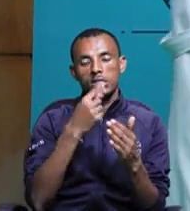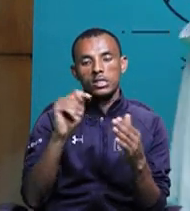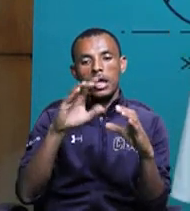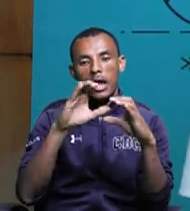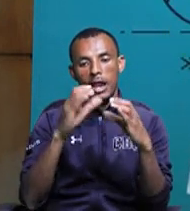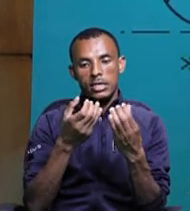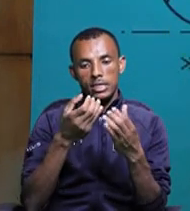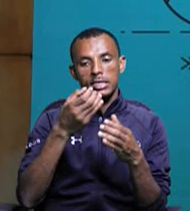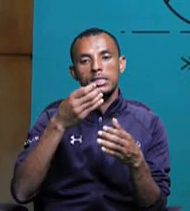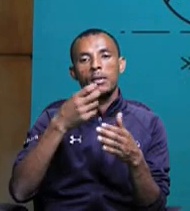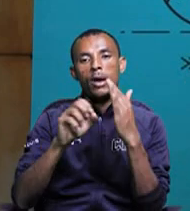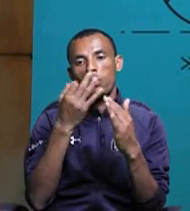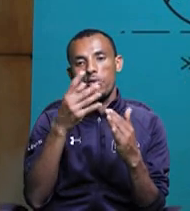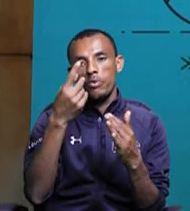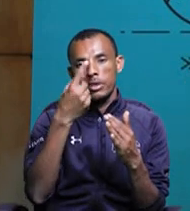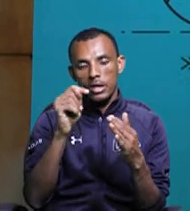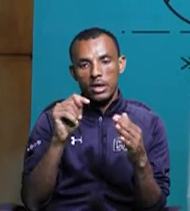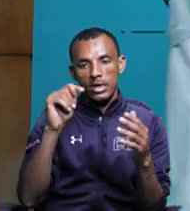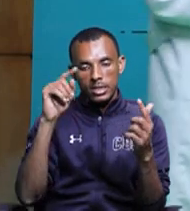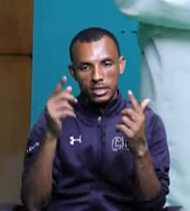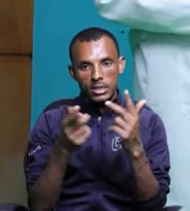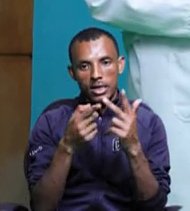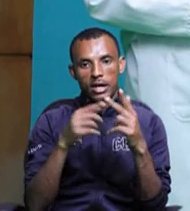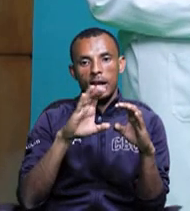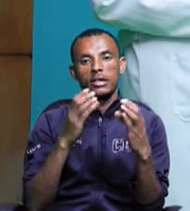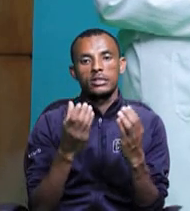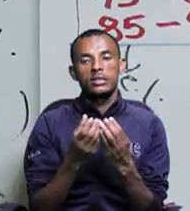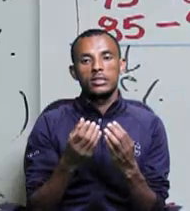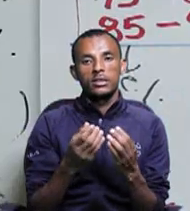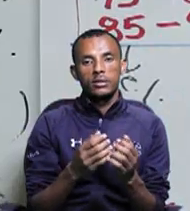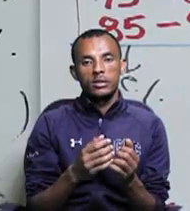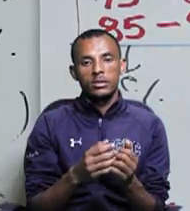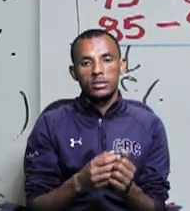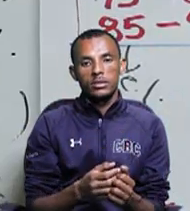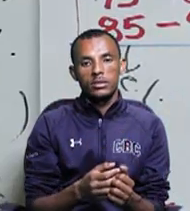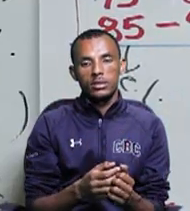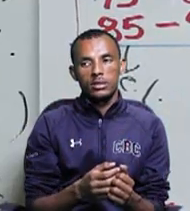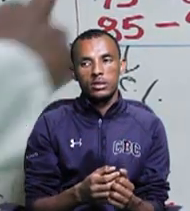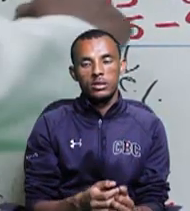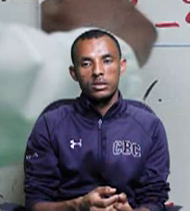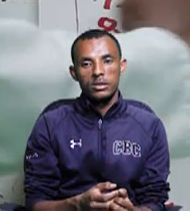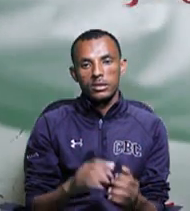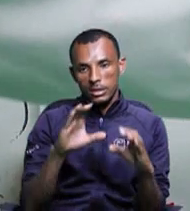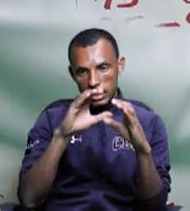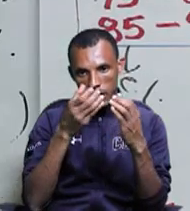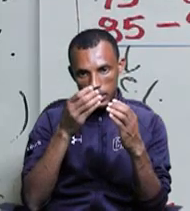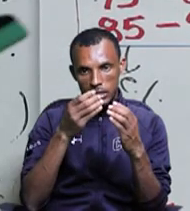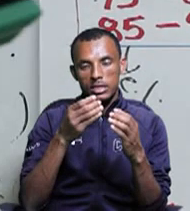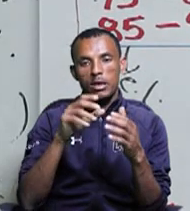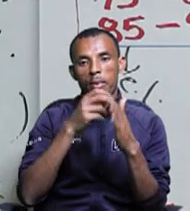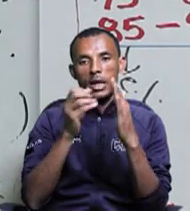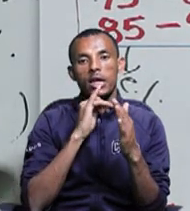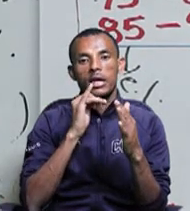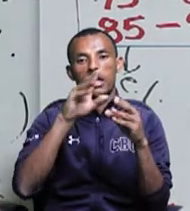of the third class? The third class, it was from 65 out to 74. Then the class mark for